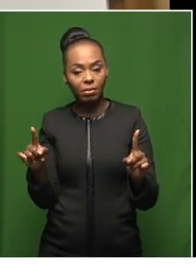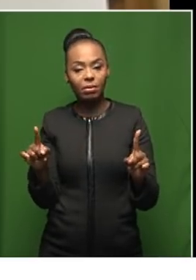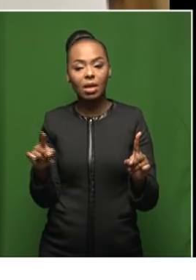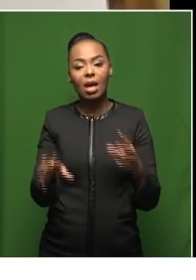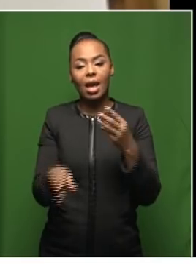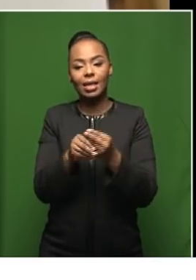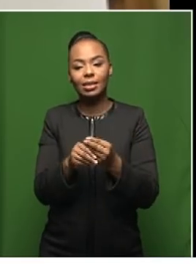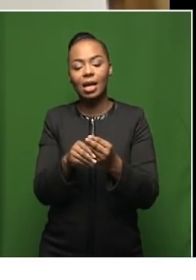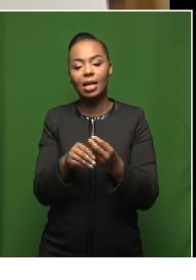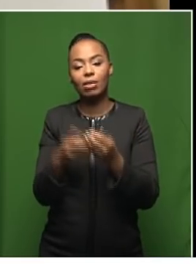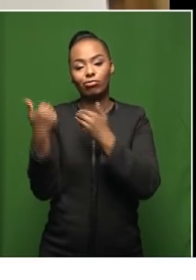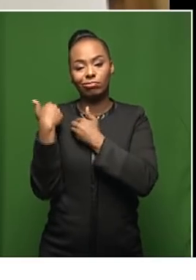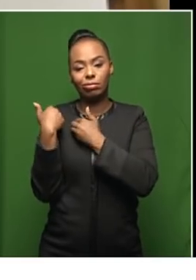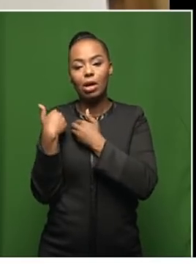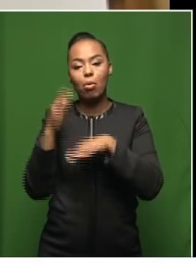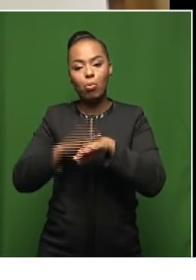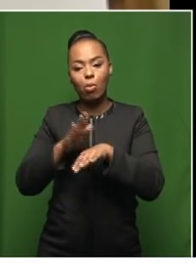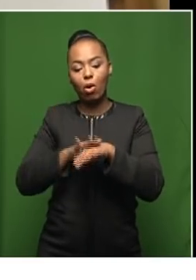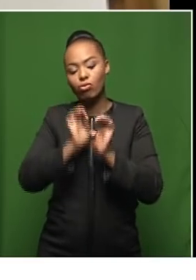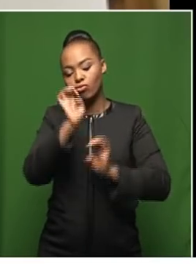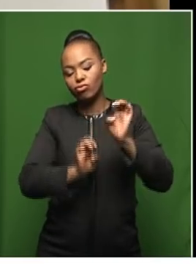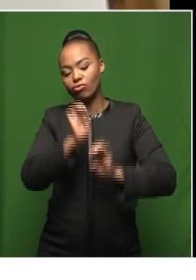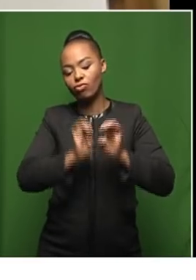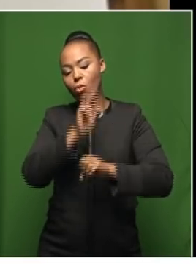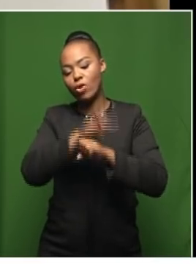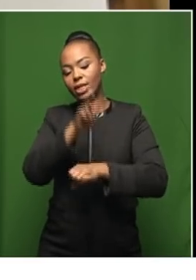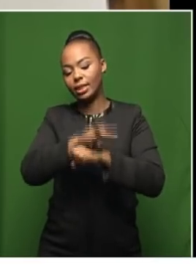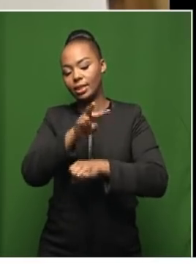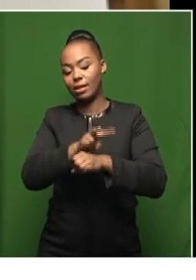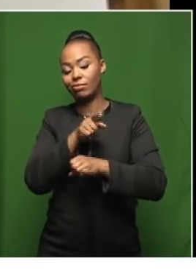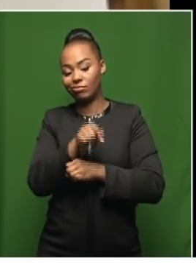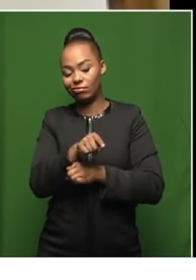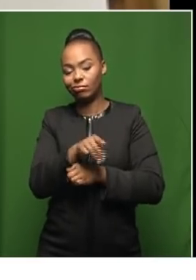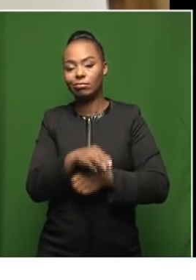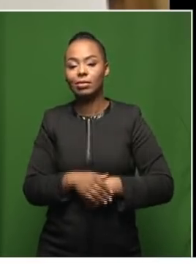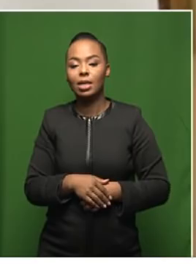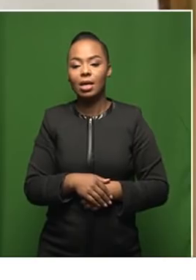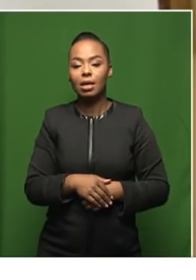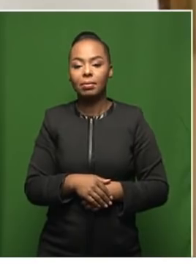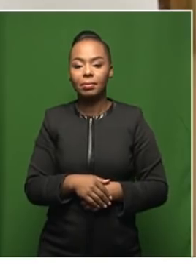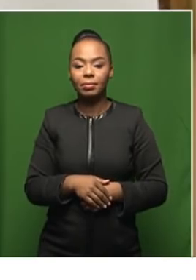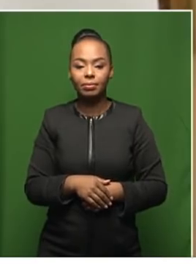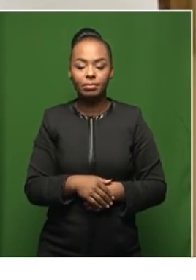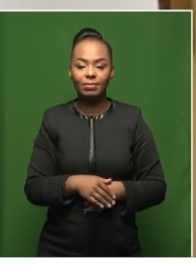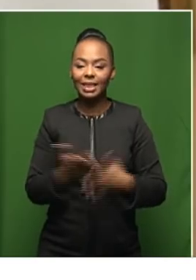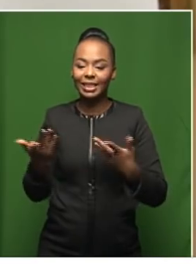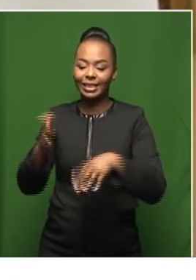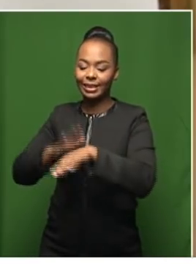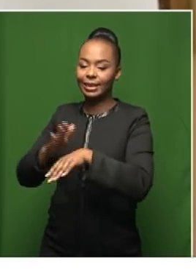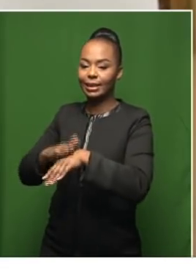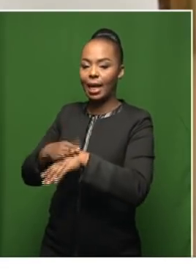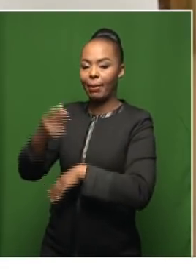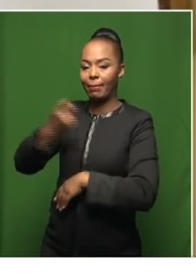additional security, there'll be continuous monitoring thereafter, after the vaccination. Okay, we're out of time, unfortunately, Minister.